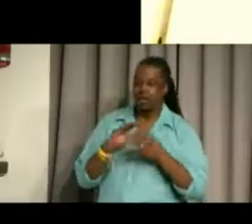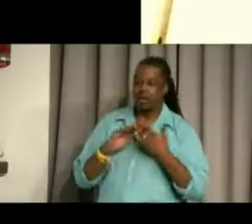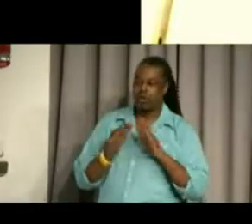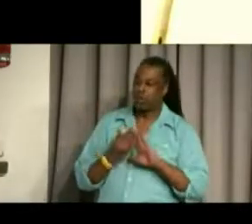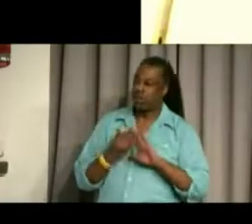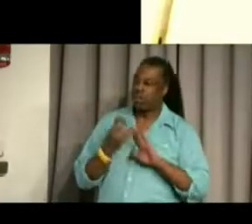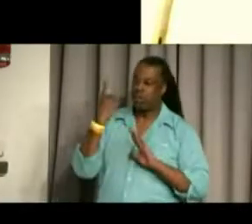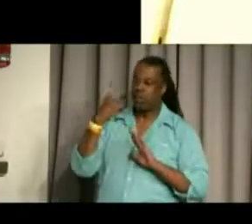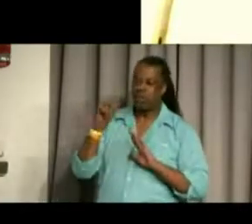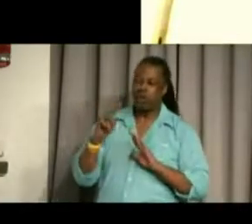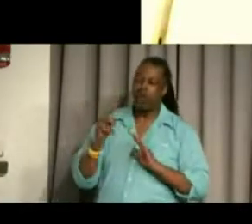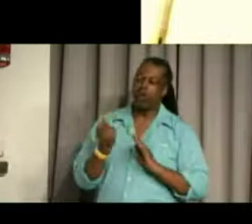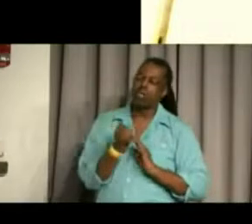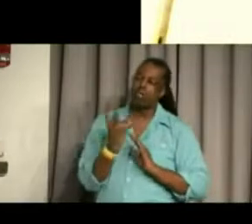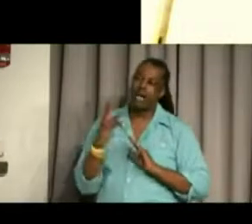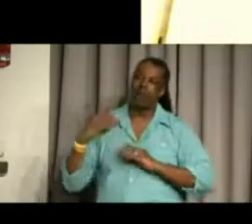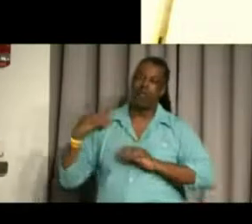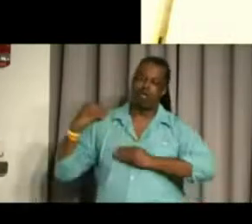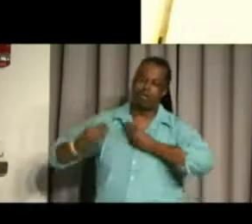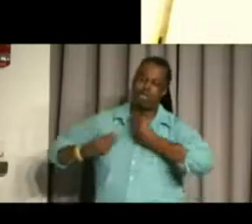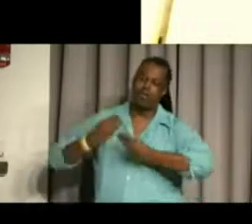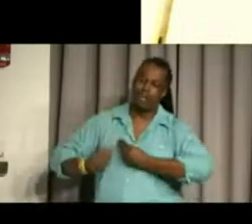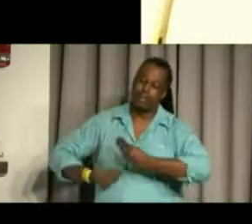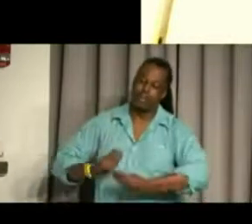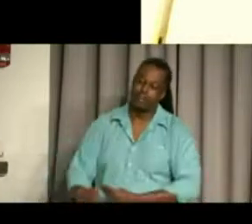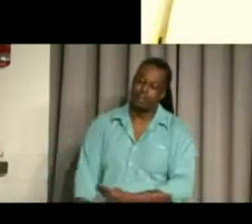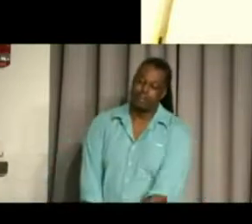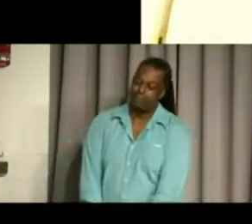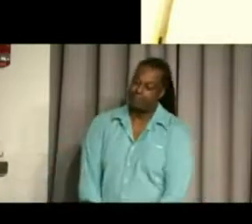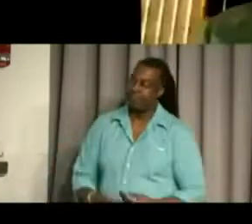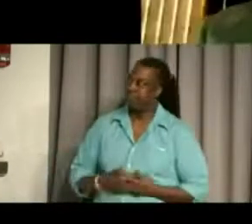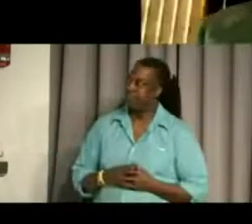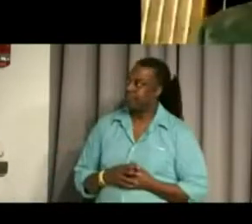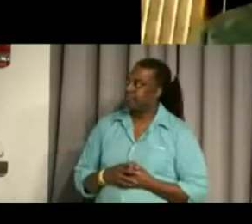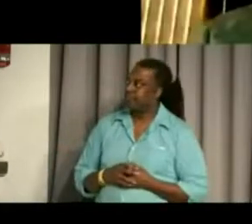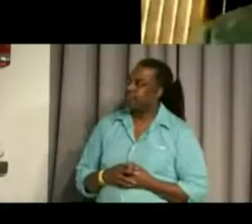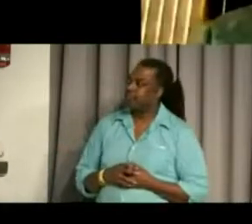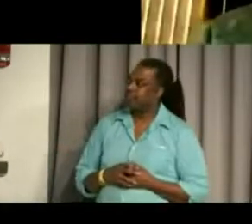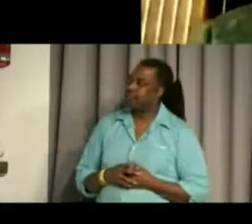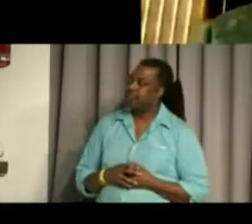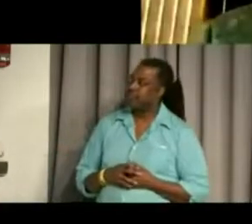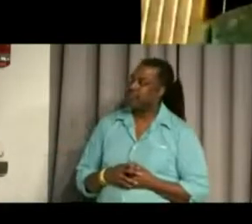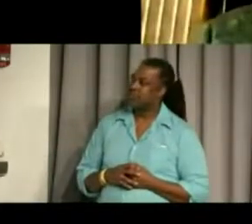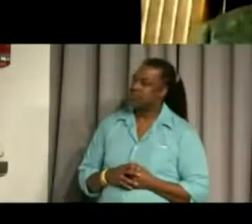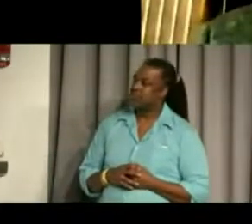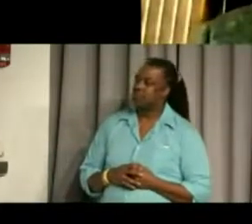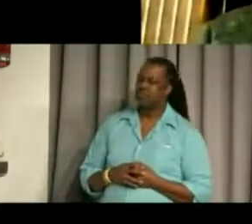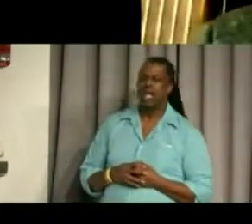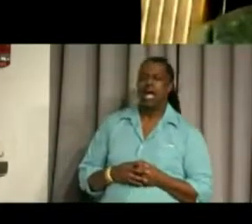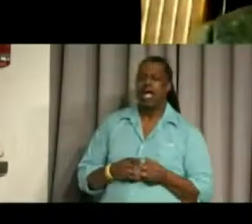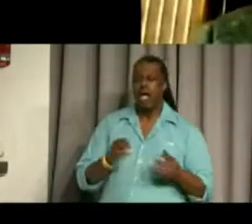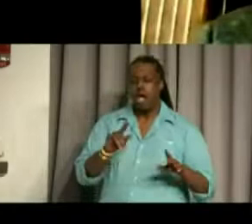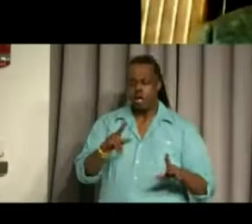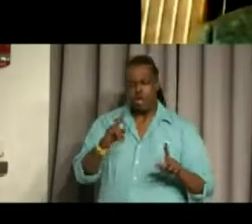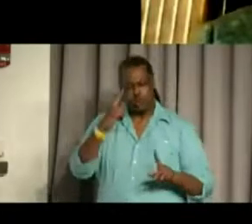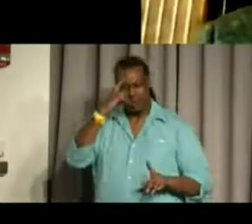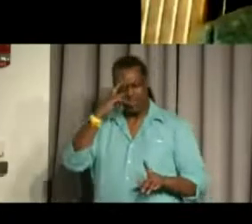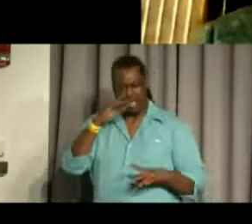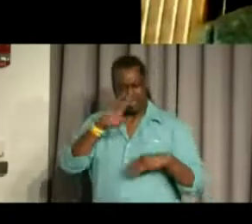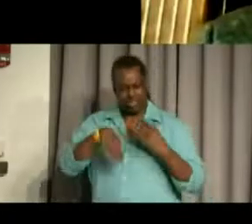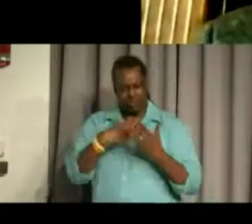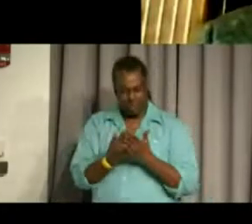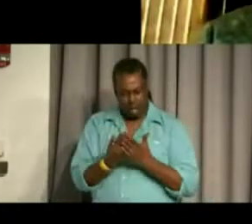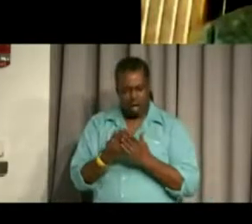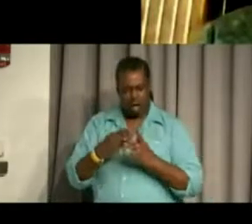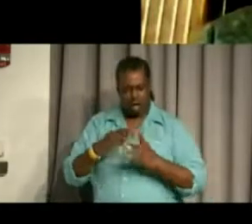for multiple generations. How convinced are you that all of this was deliberate, that it was done on